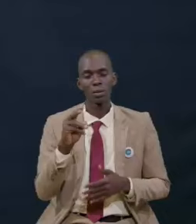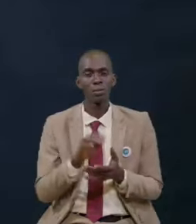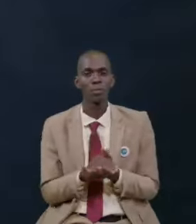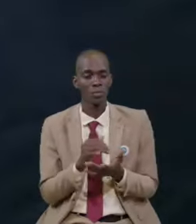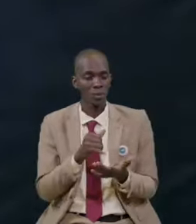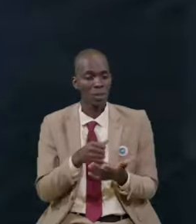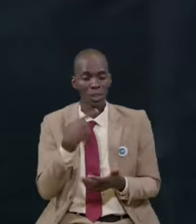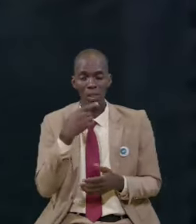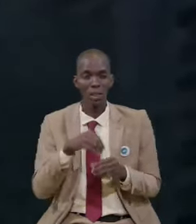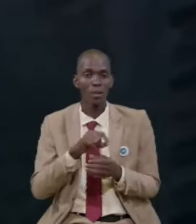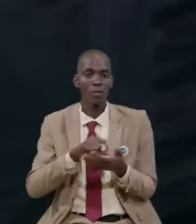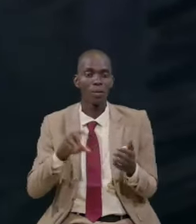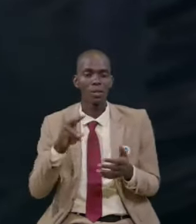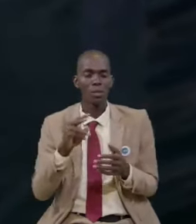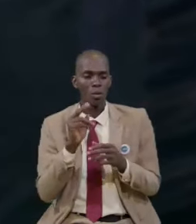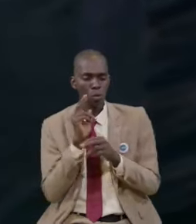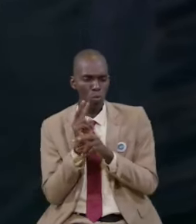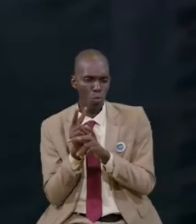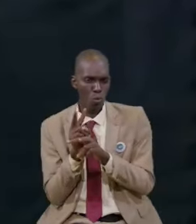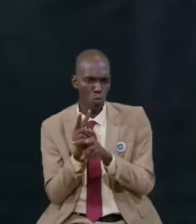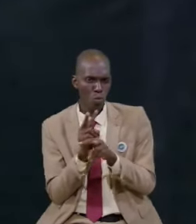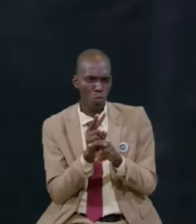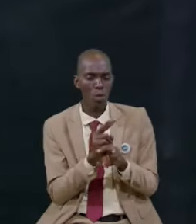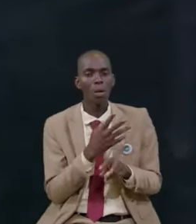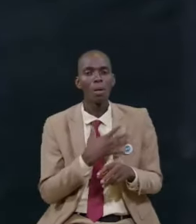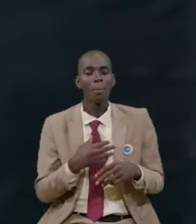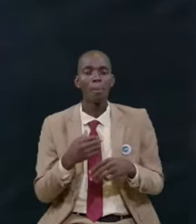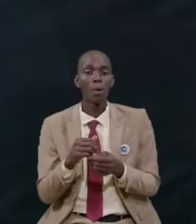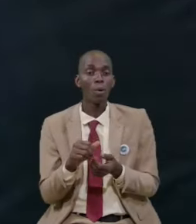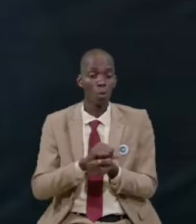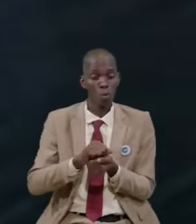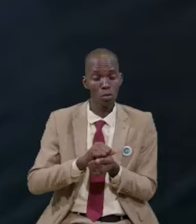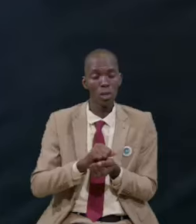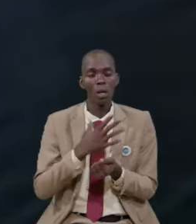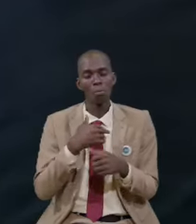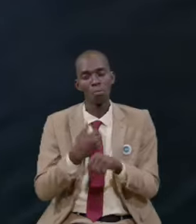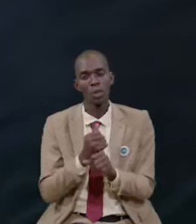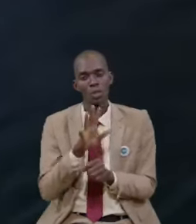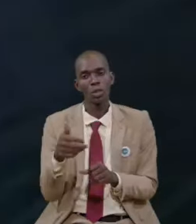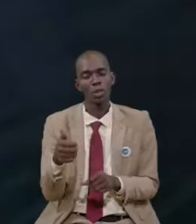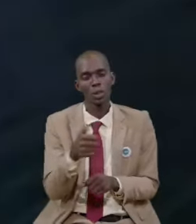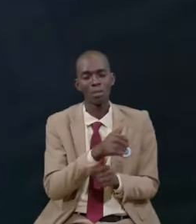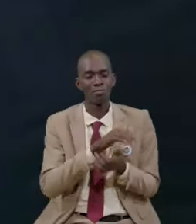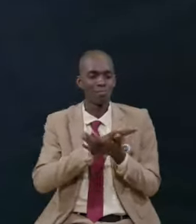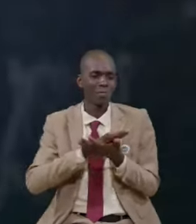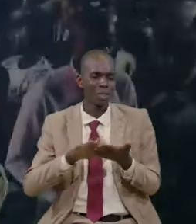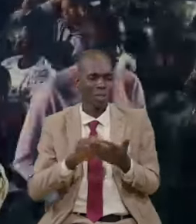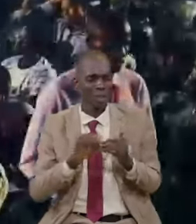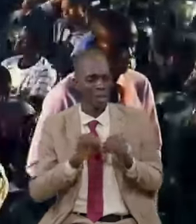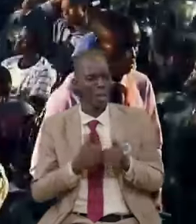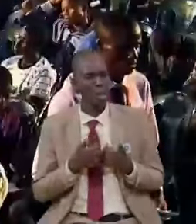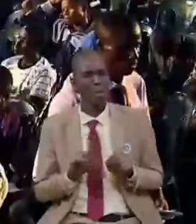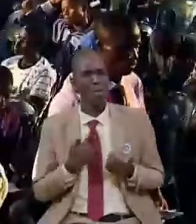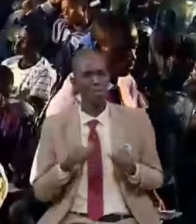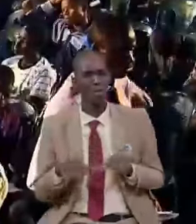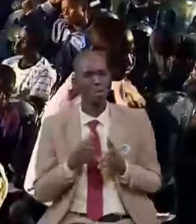wash and make yourself clean. How do we do that? The blood of Jesus has been shed